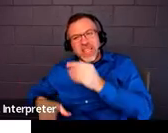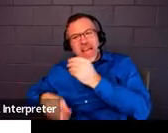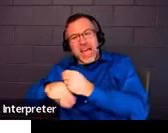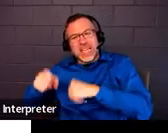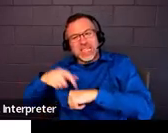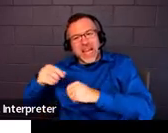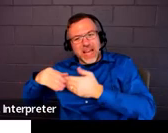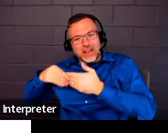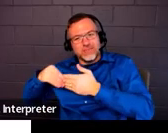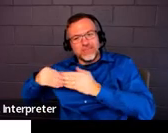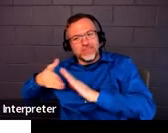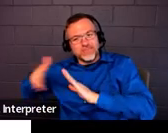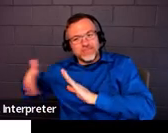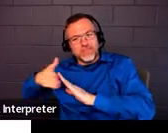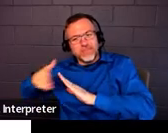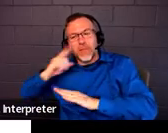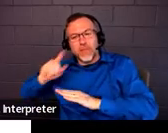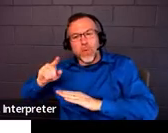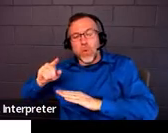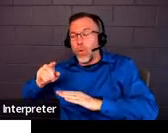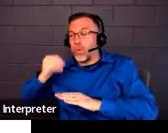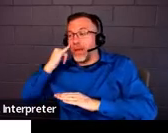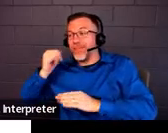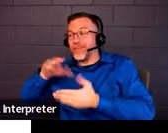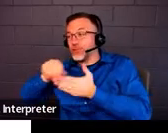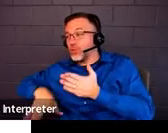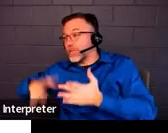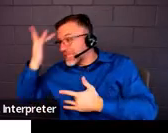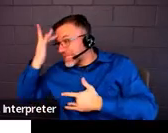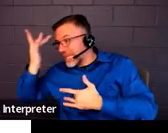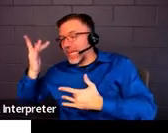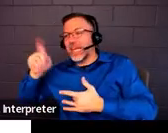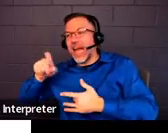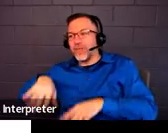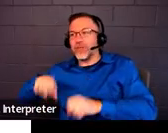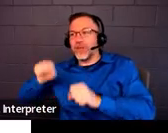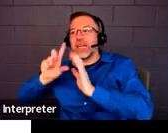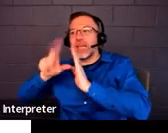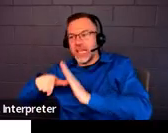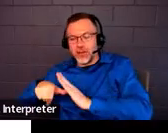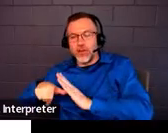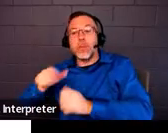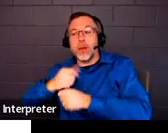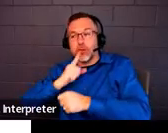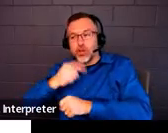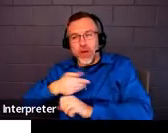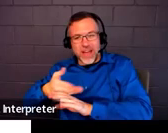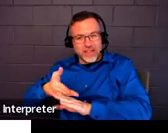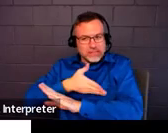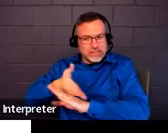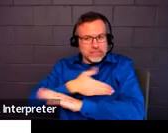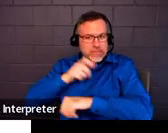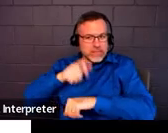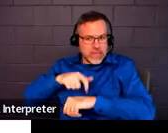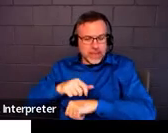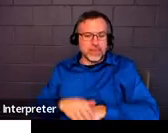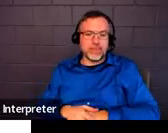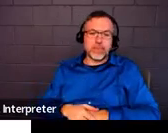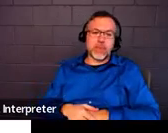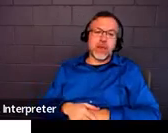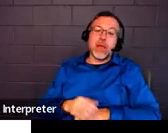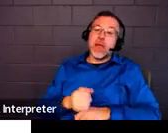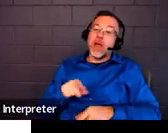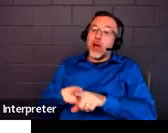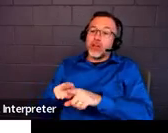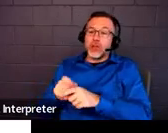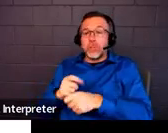absences. And ensure that if your TAs have printed off materials from the platform, that there is a secure location